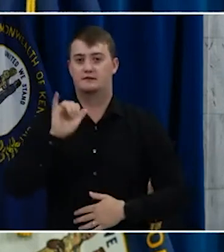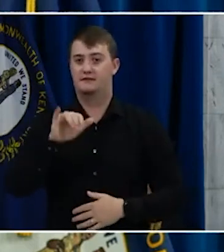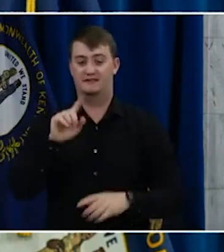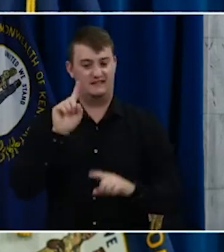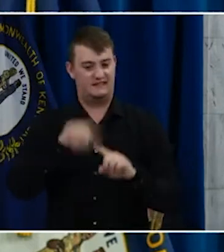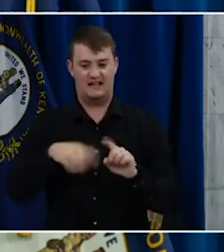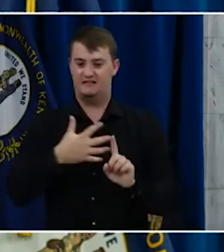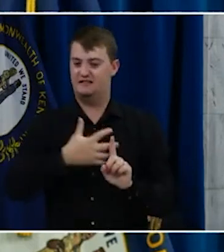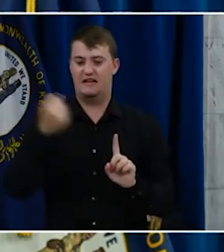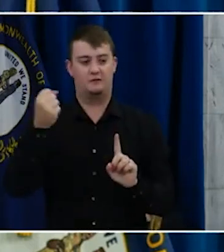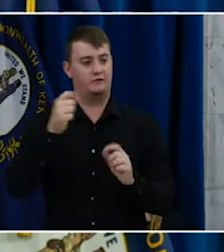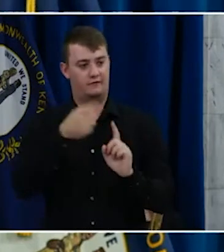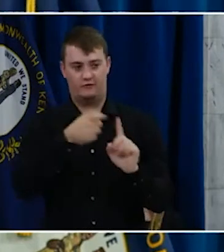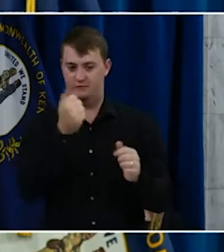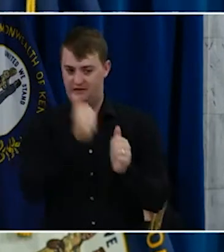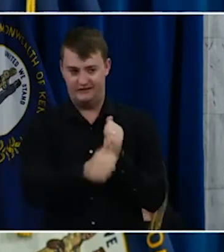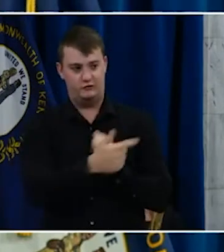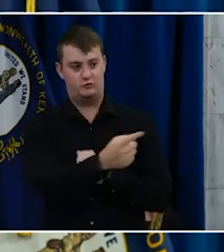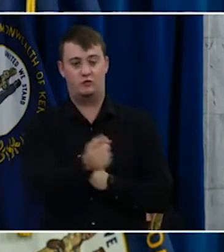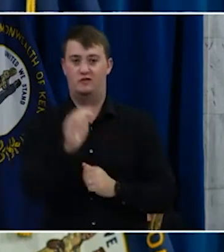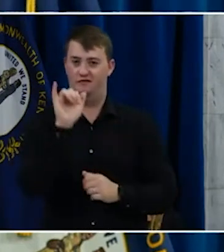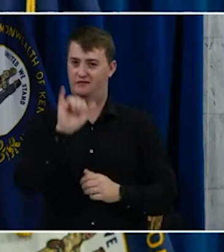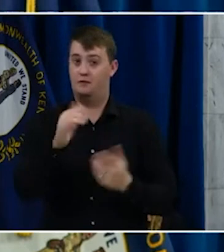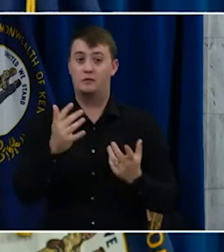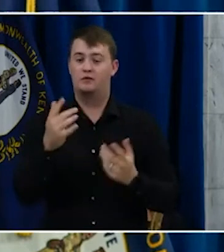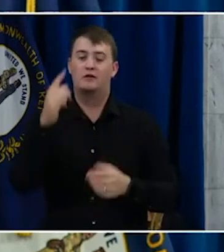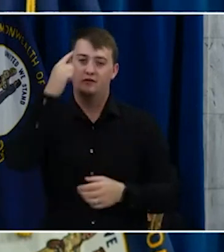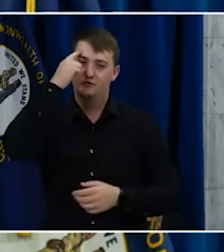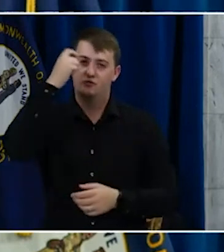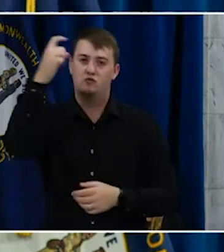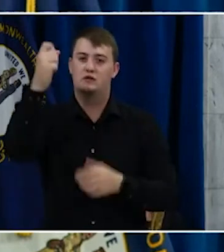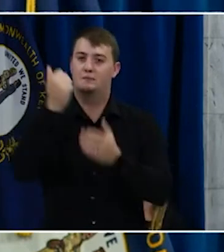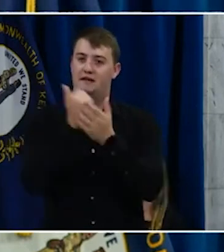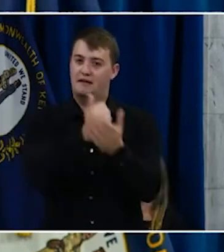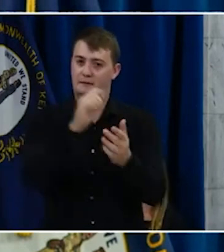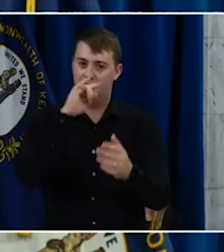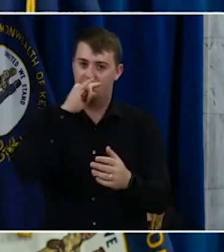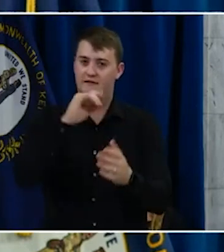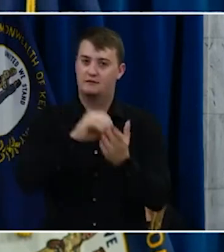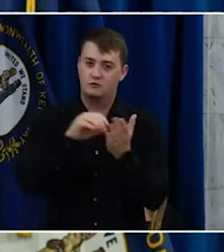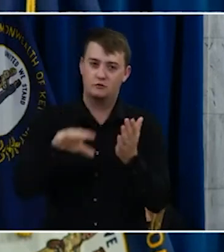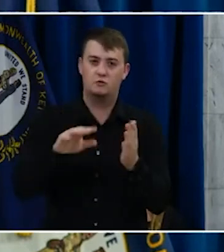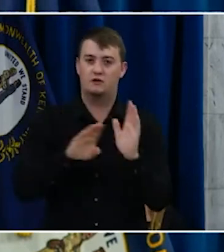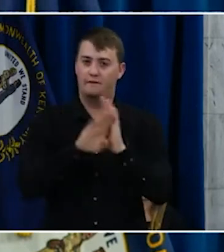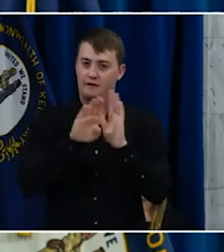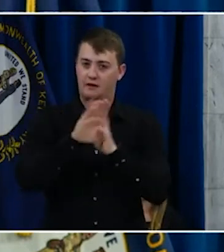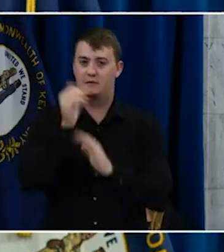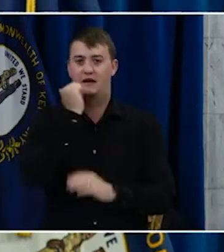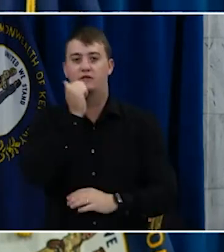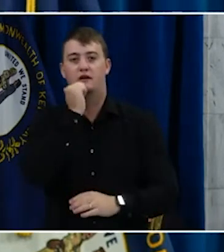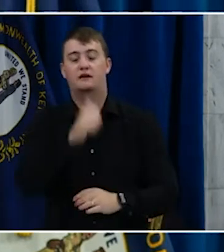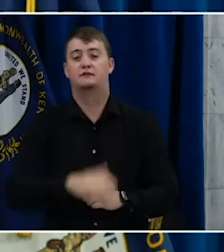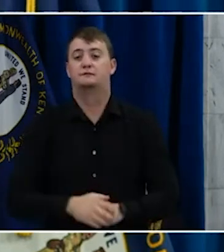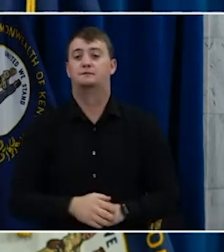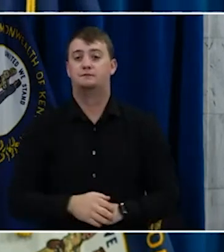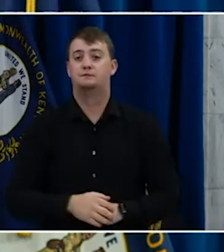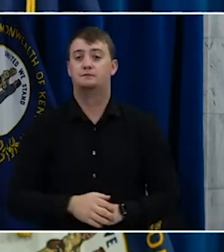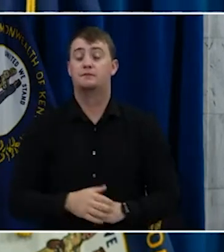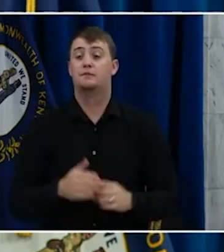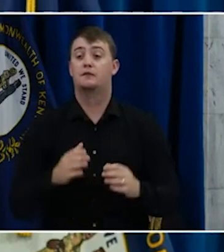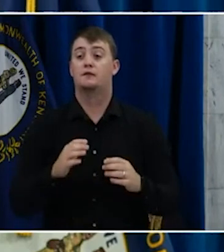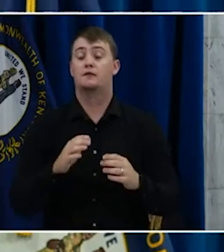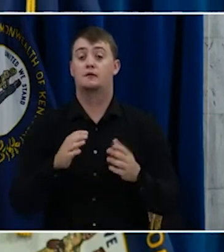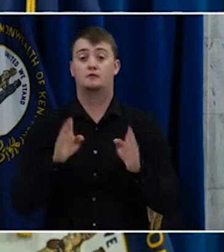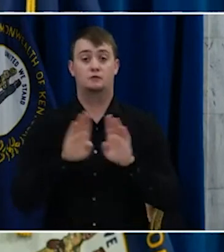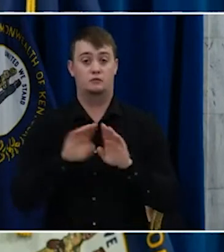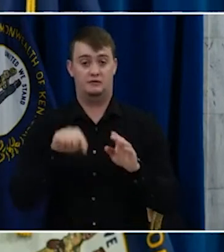take away from each of you, is that dream that you helped kids to develop each and every day. Directly concluding the